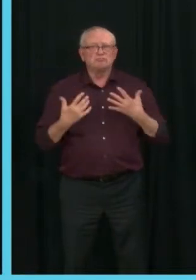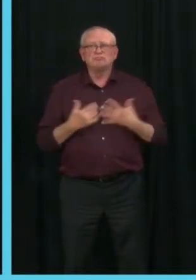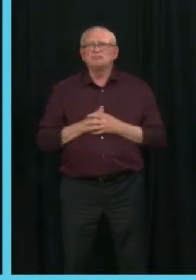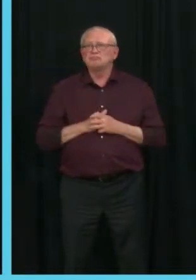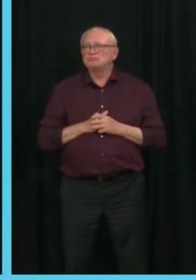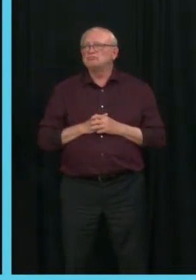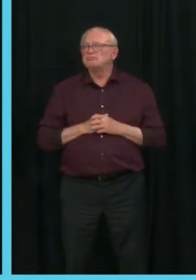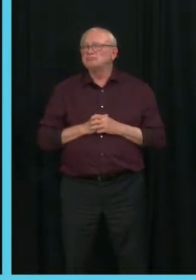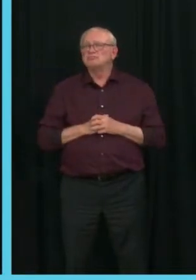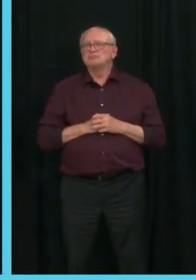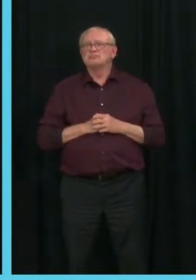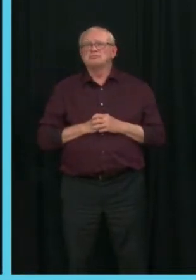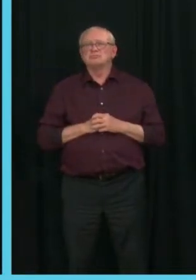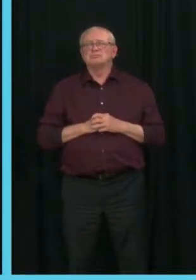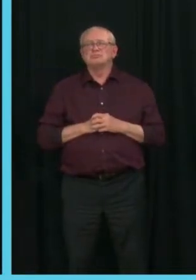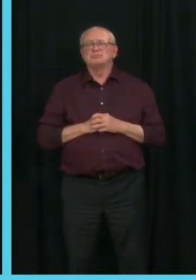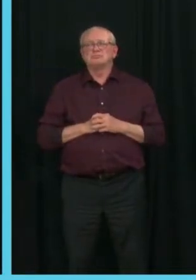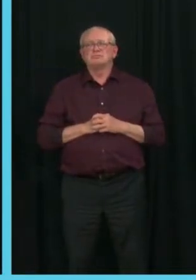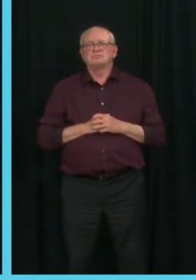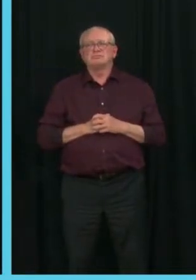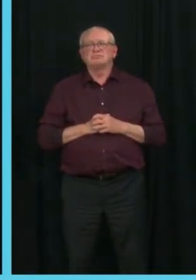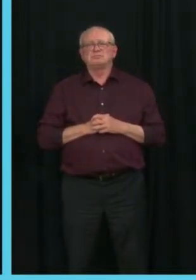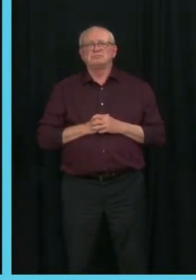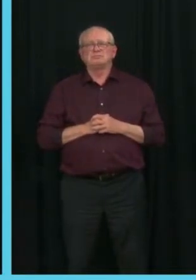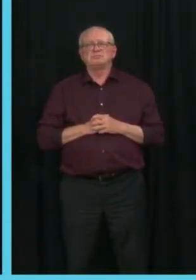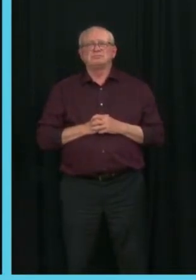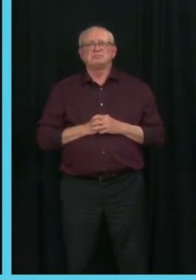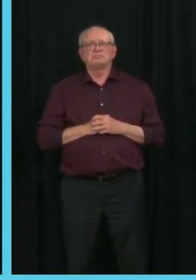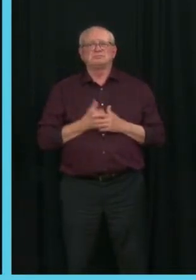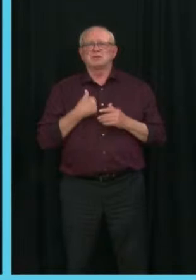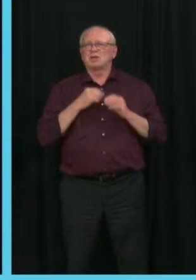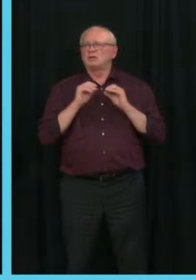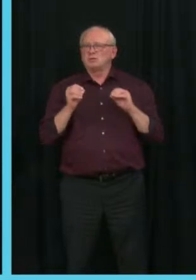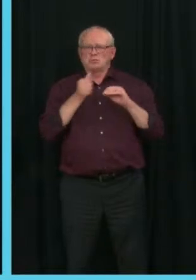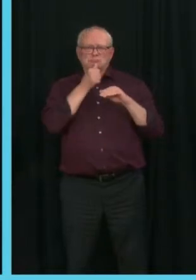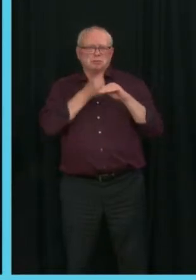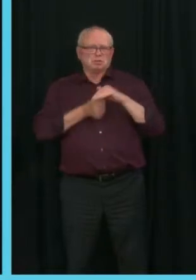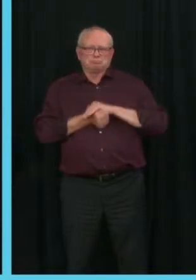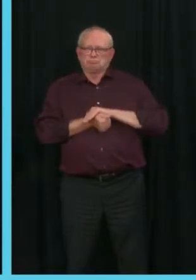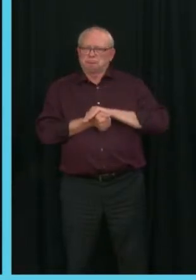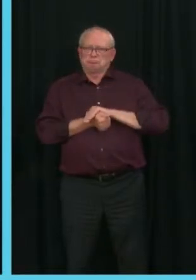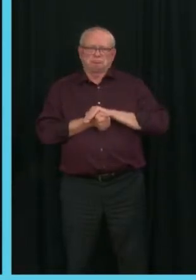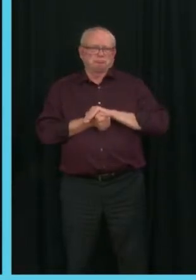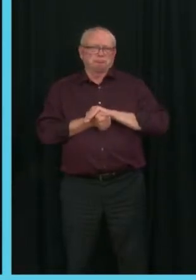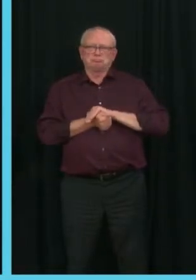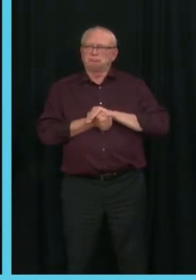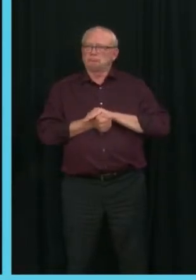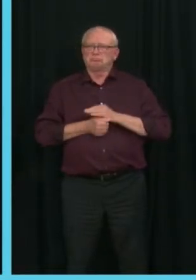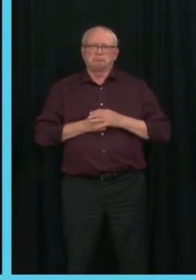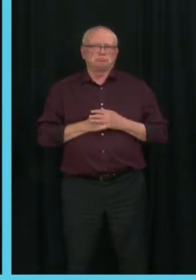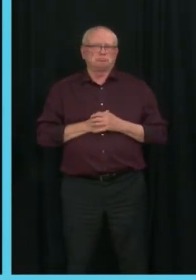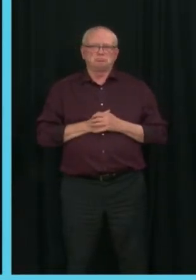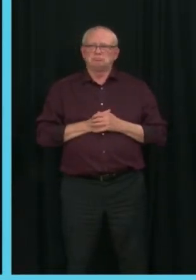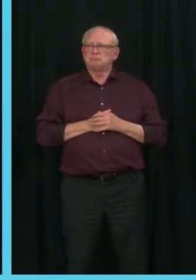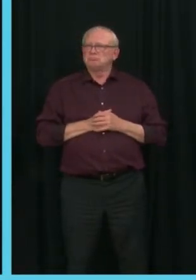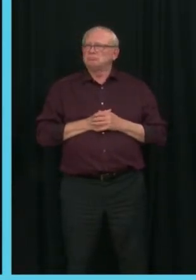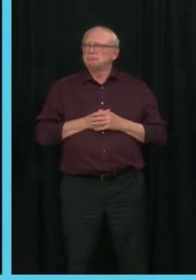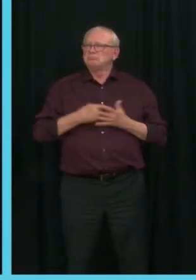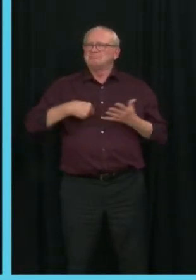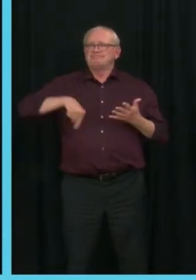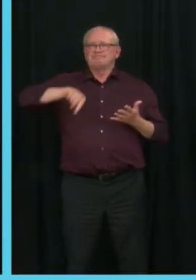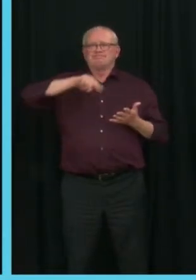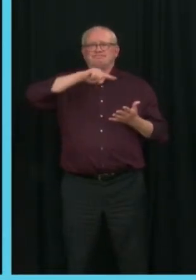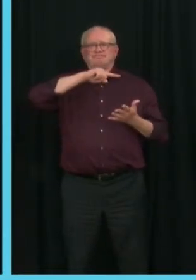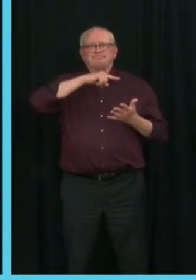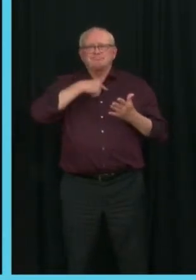parties. I make no bones about that. We ran on a platform that to expand the space